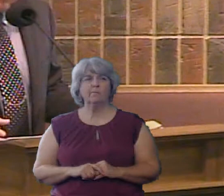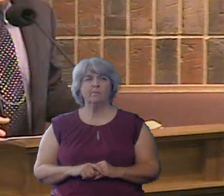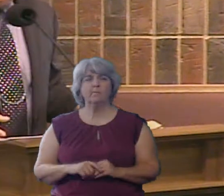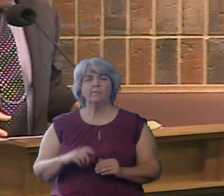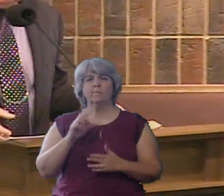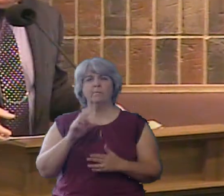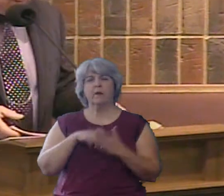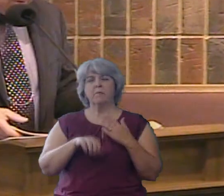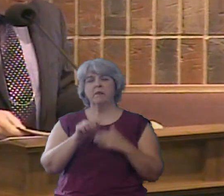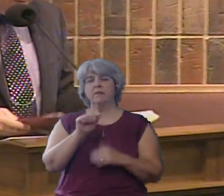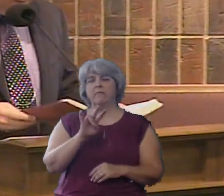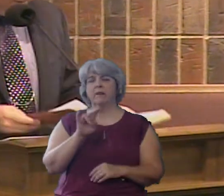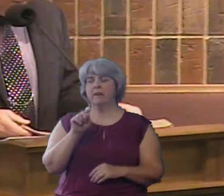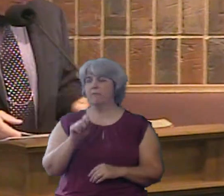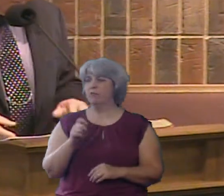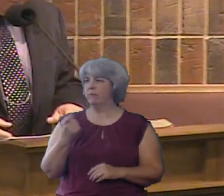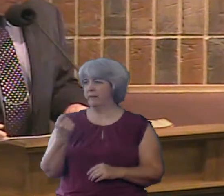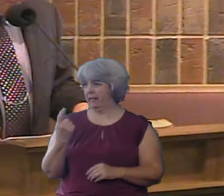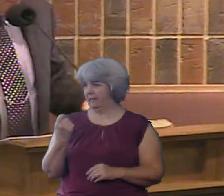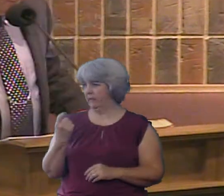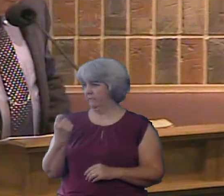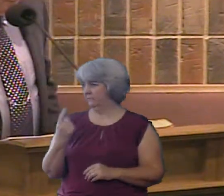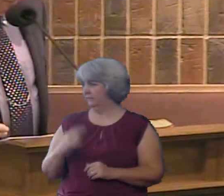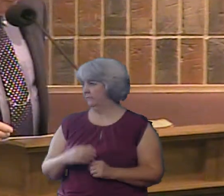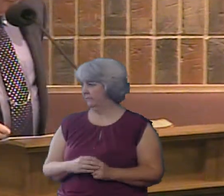in verse 11. Luke 17, 11.